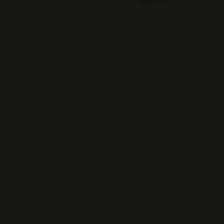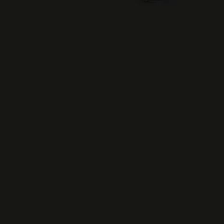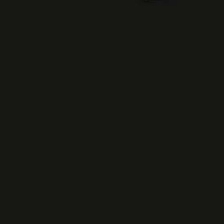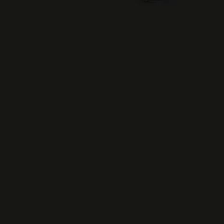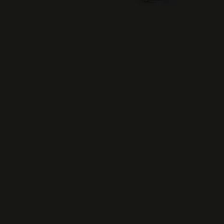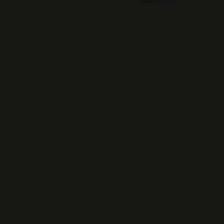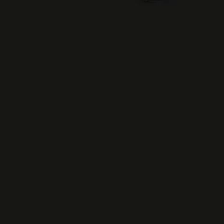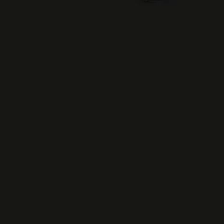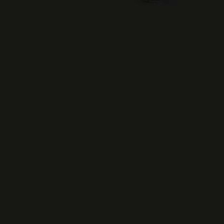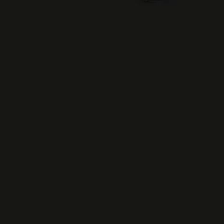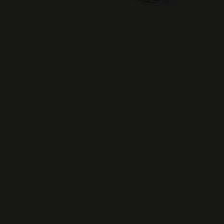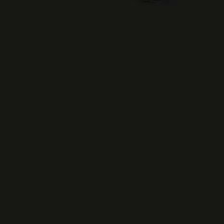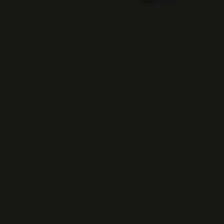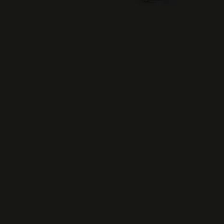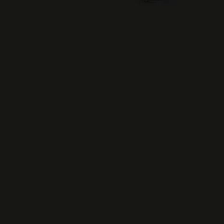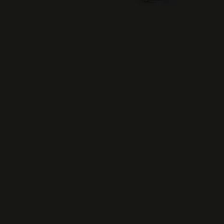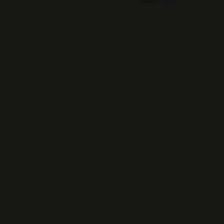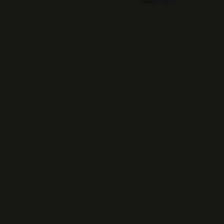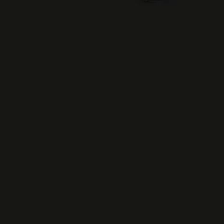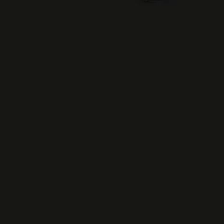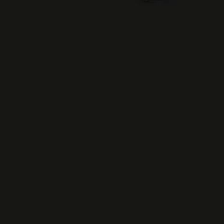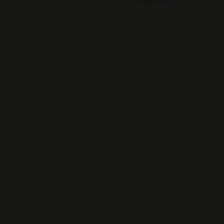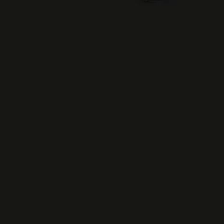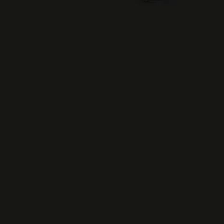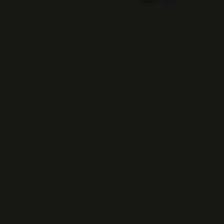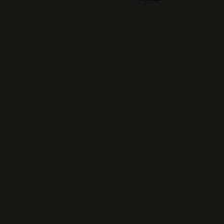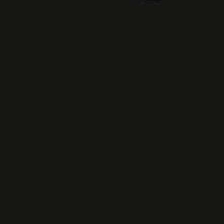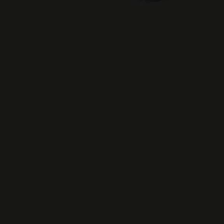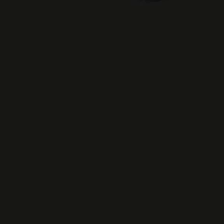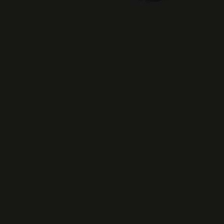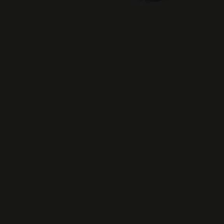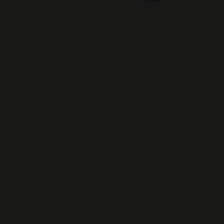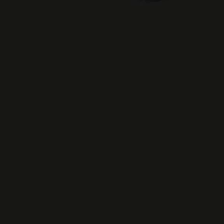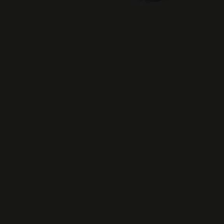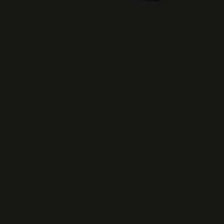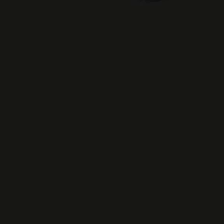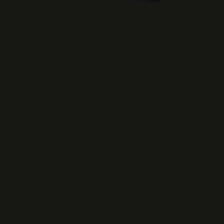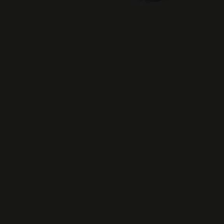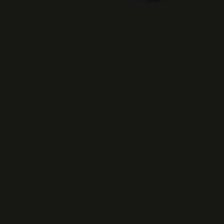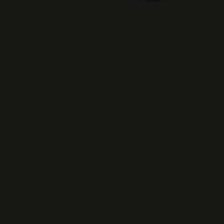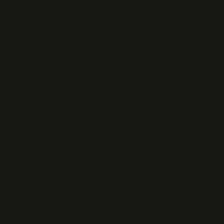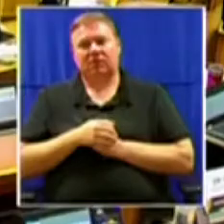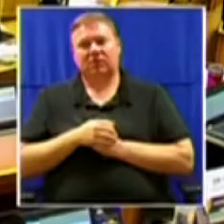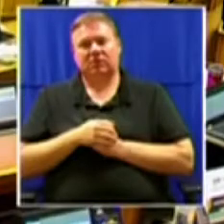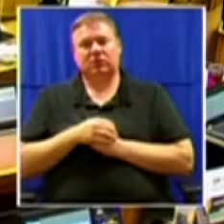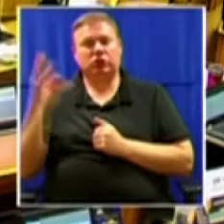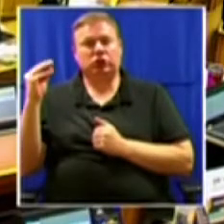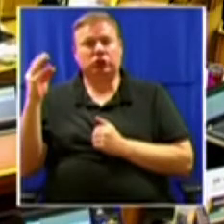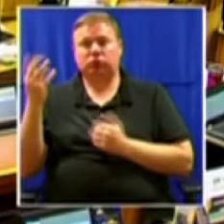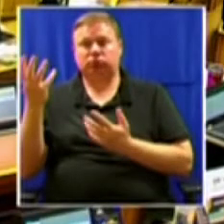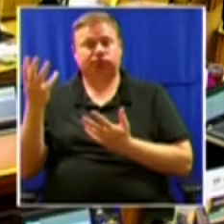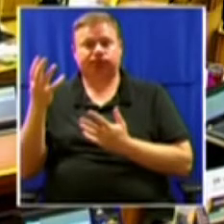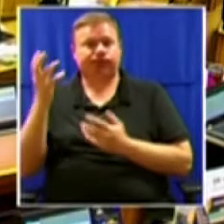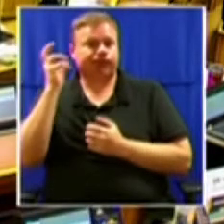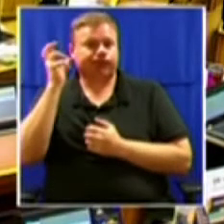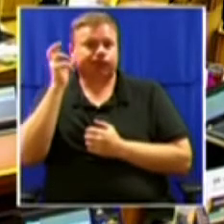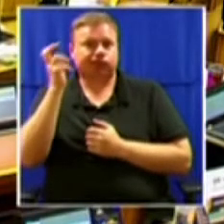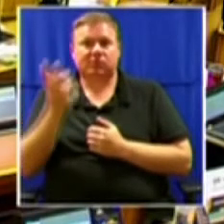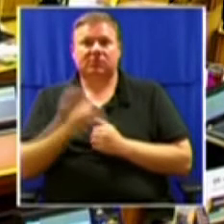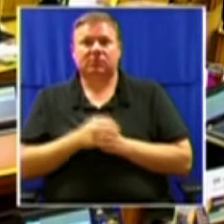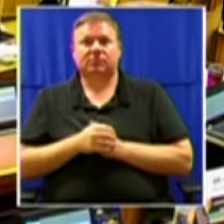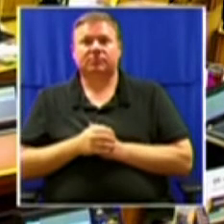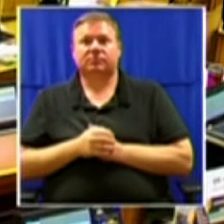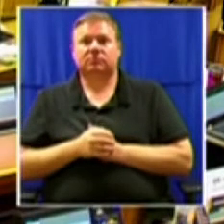Thank you, Speaker. Minister, given the fact that gender-based violence is a societal problem and not just